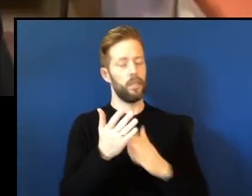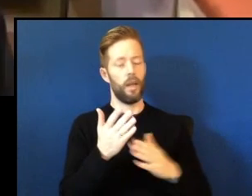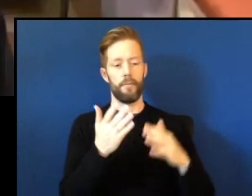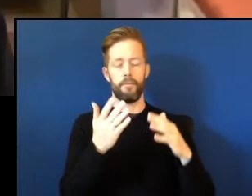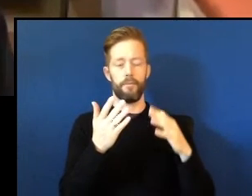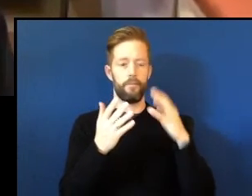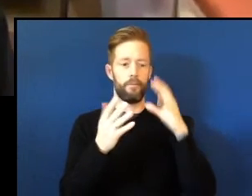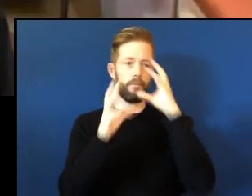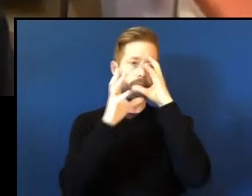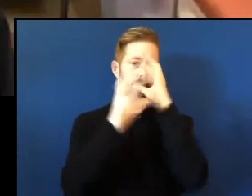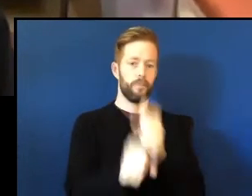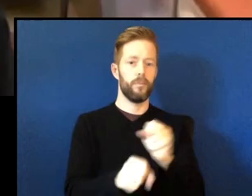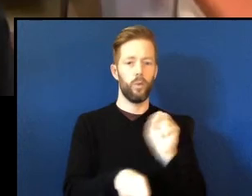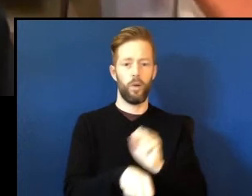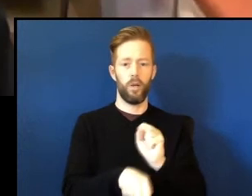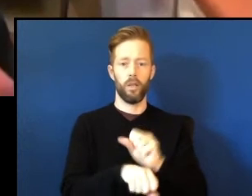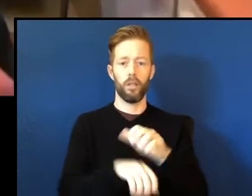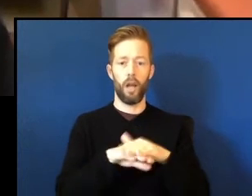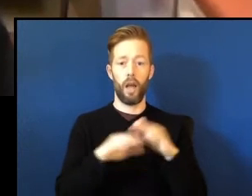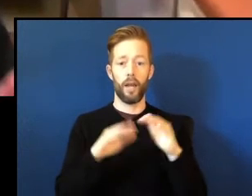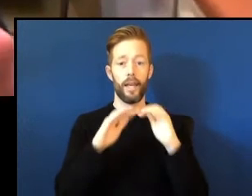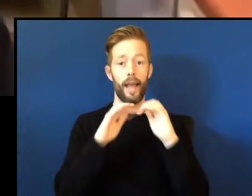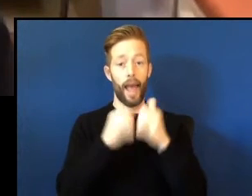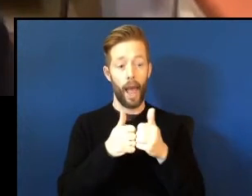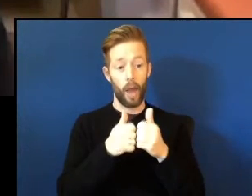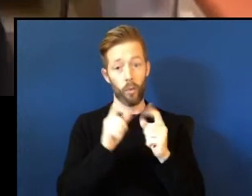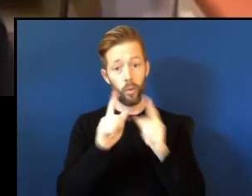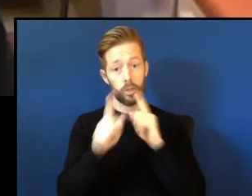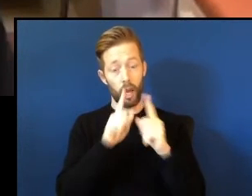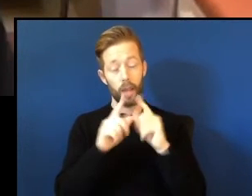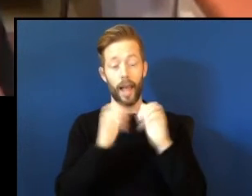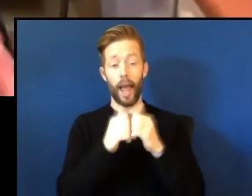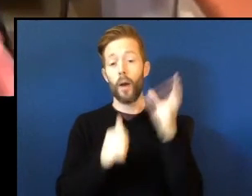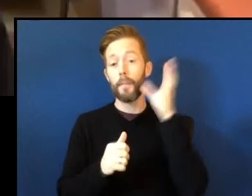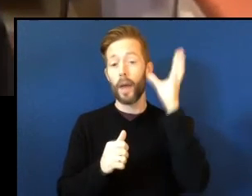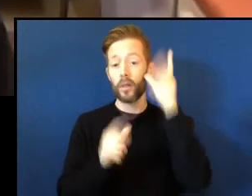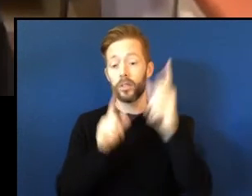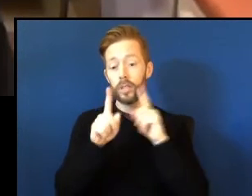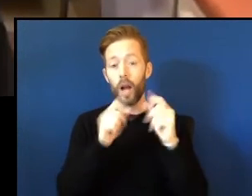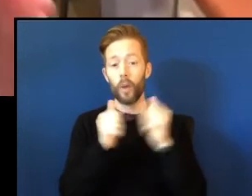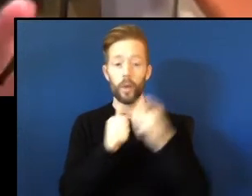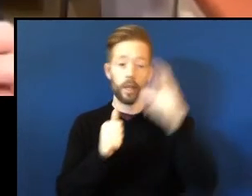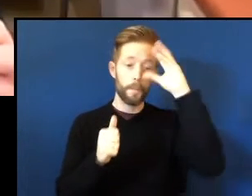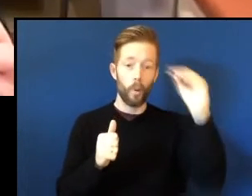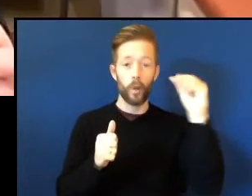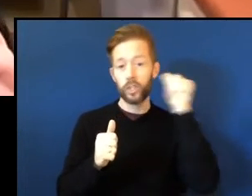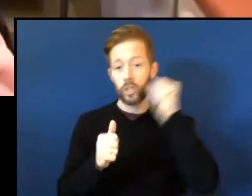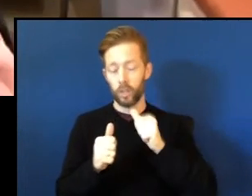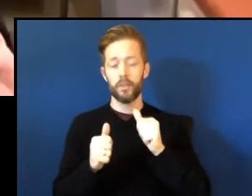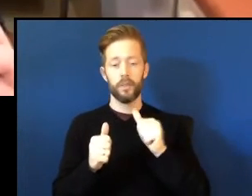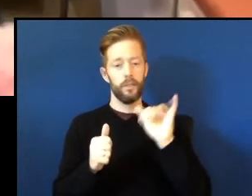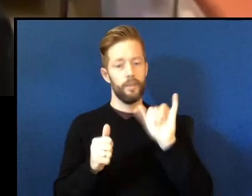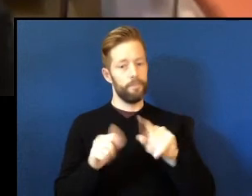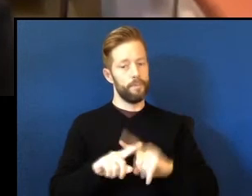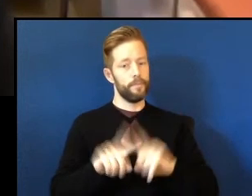work on the way that we talk, the parents talk to boys and girls is even